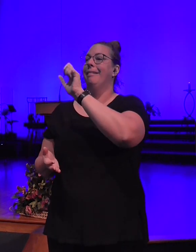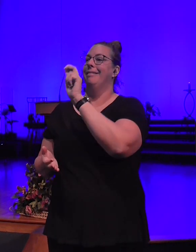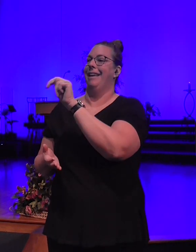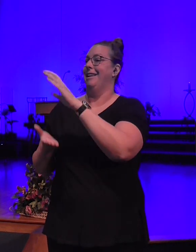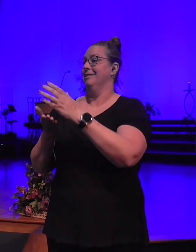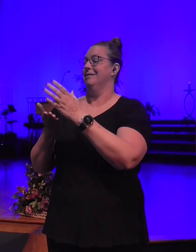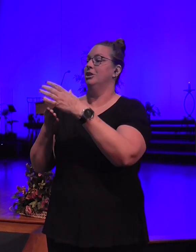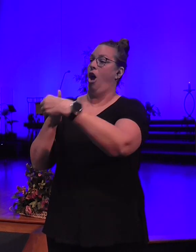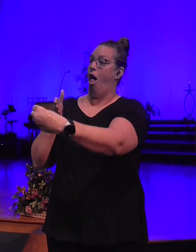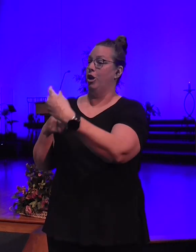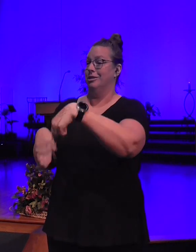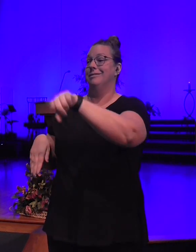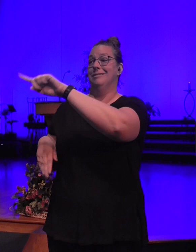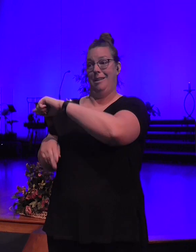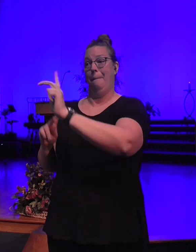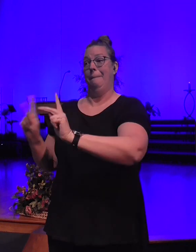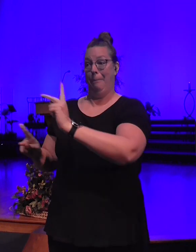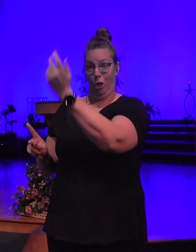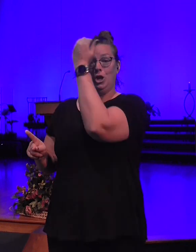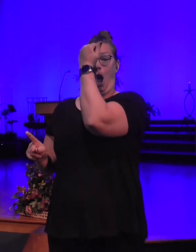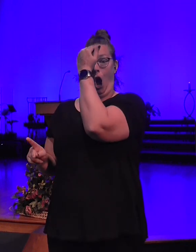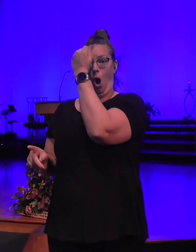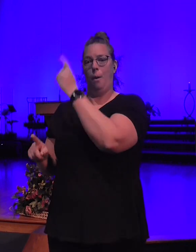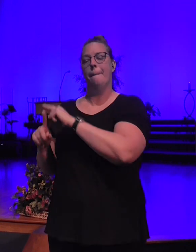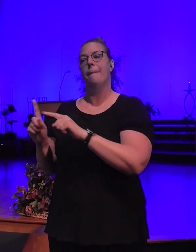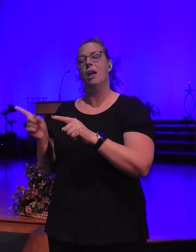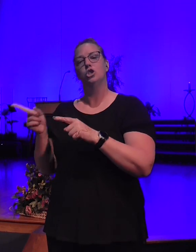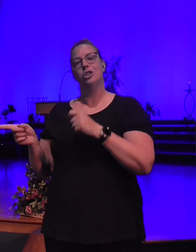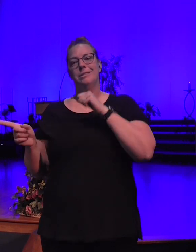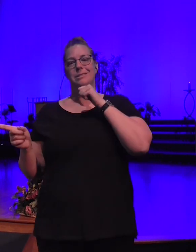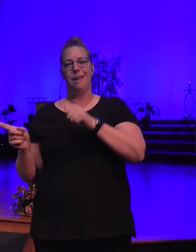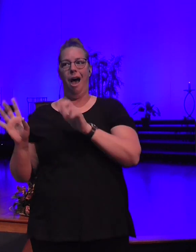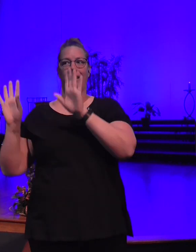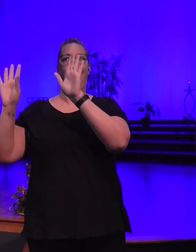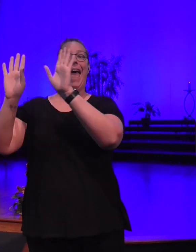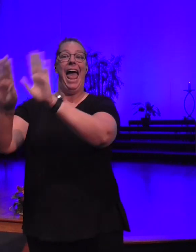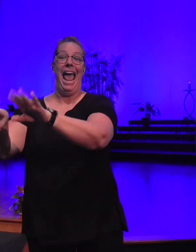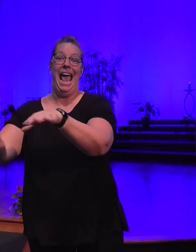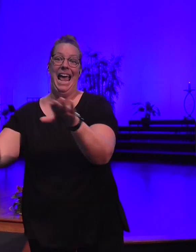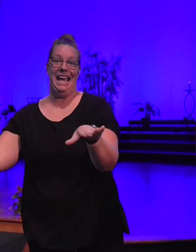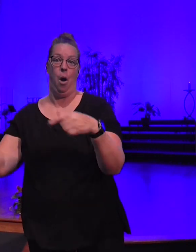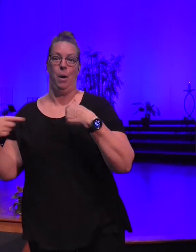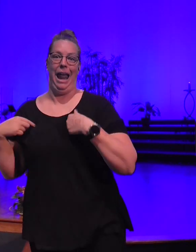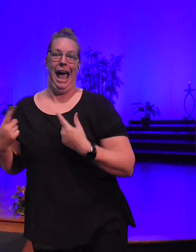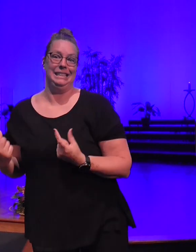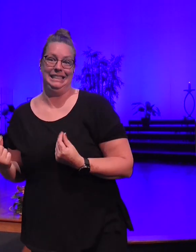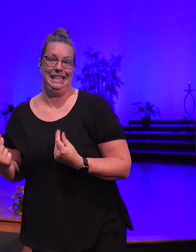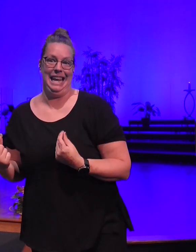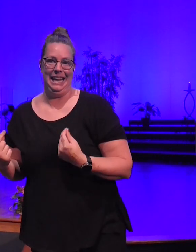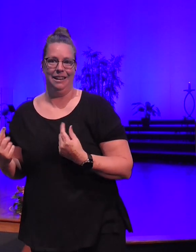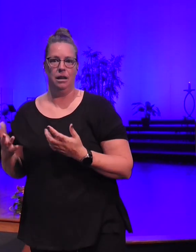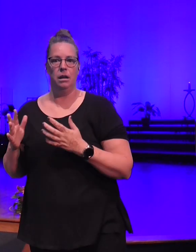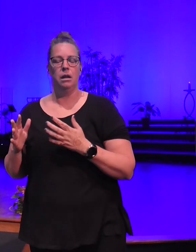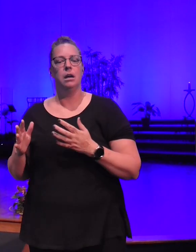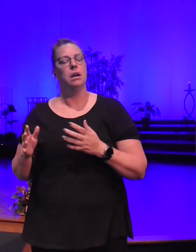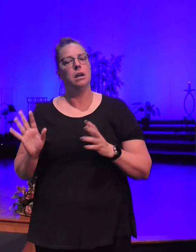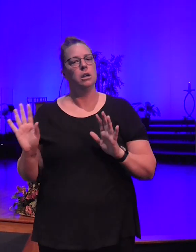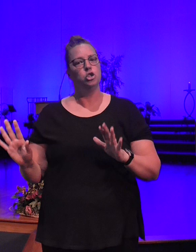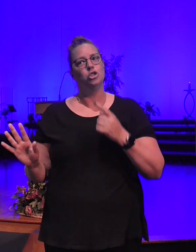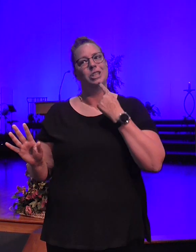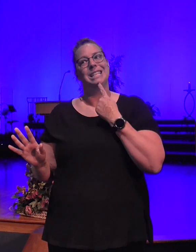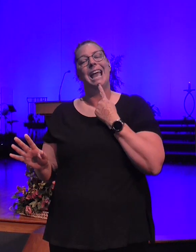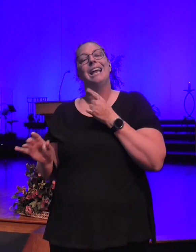Jamie Kern Lima hasn't really been going out there to say, look at me, look at me. She's saying, you too can